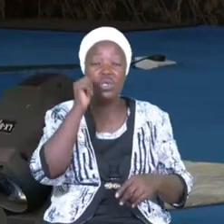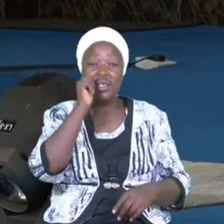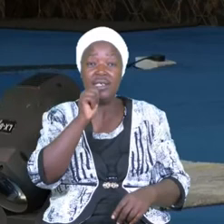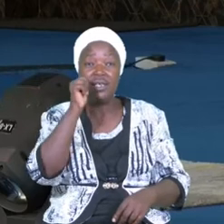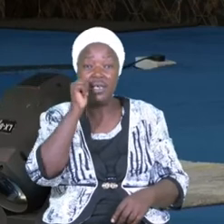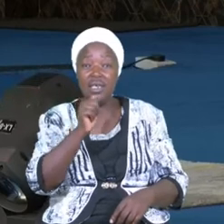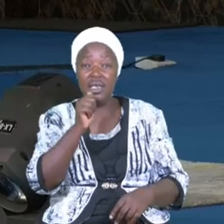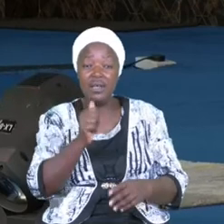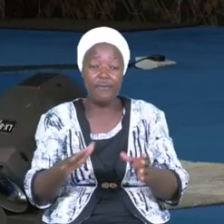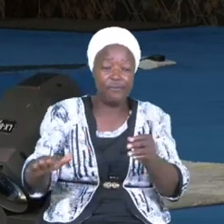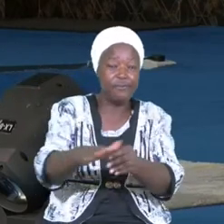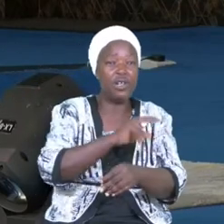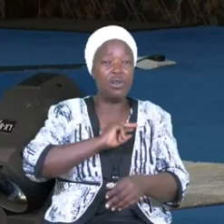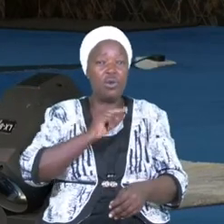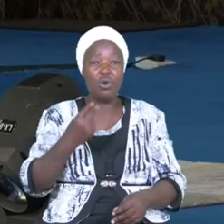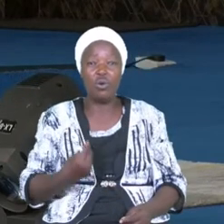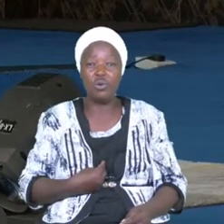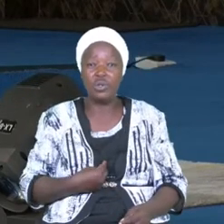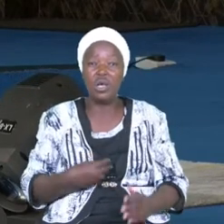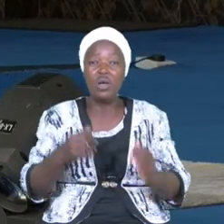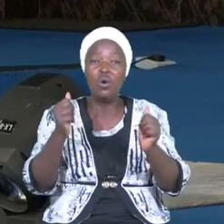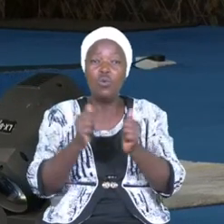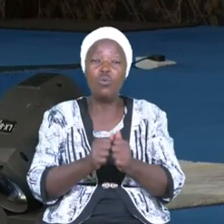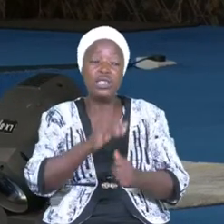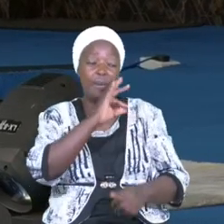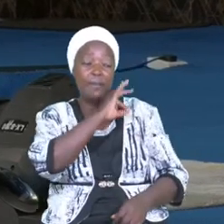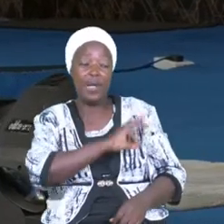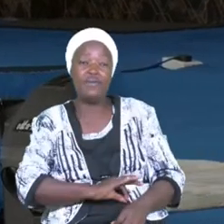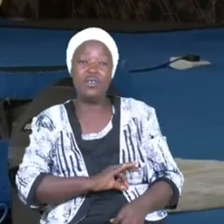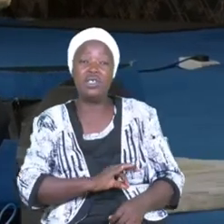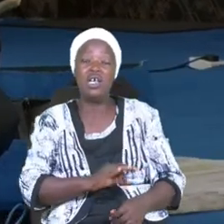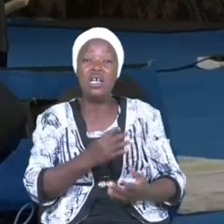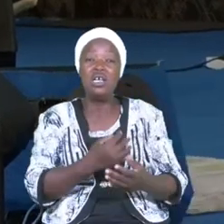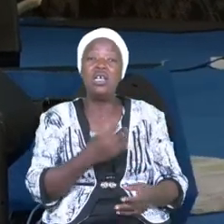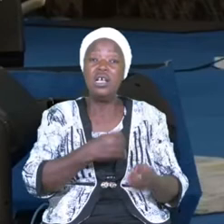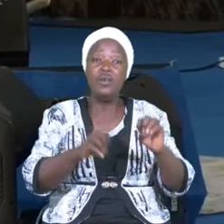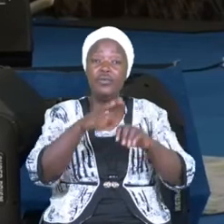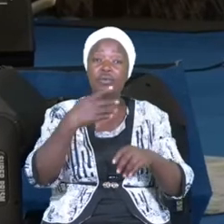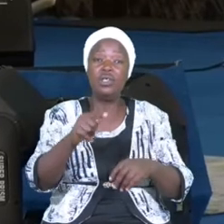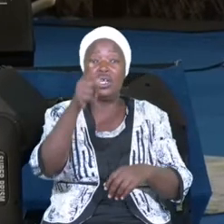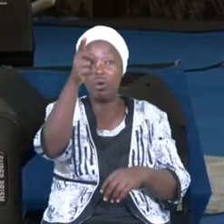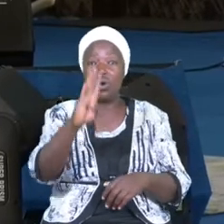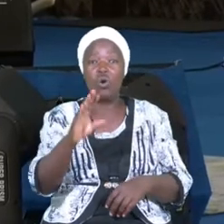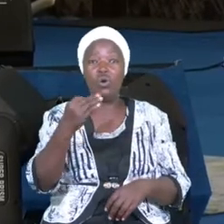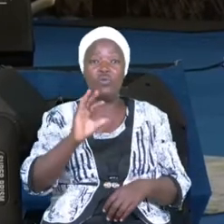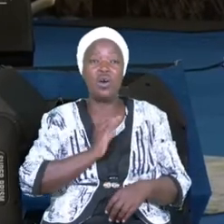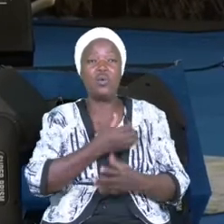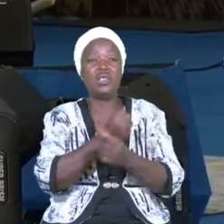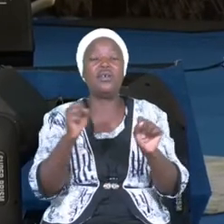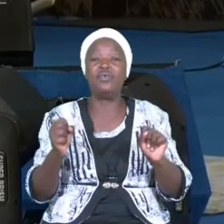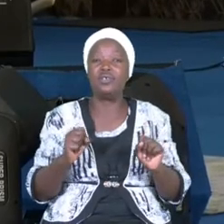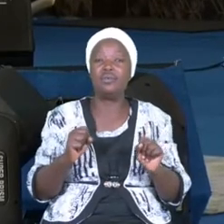loadeth us with benefits, even the God of our salvation.